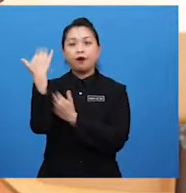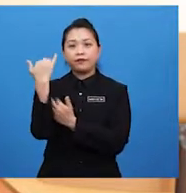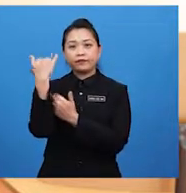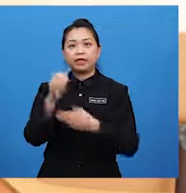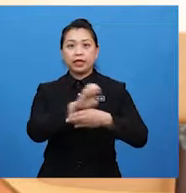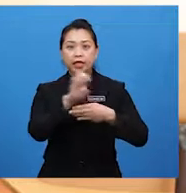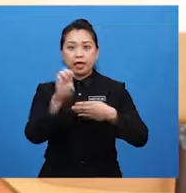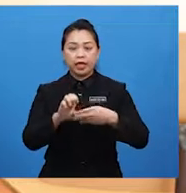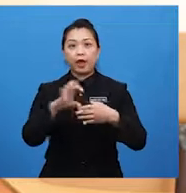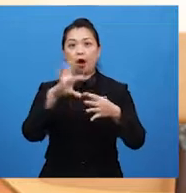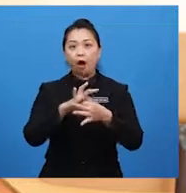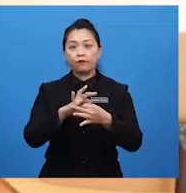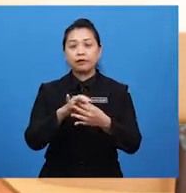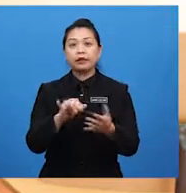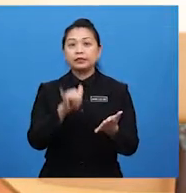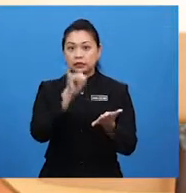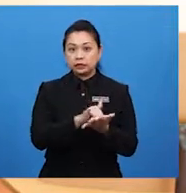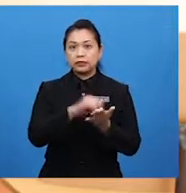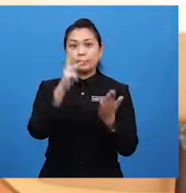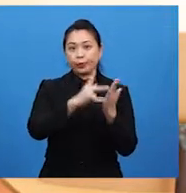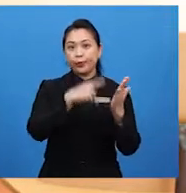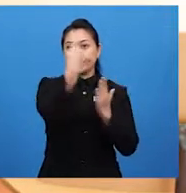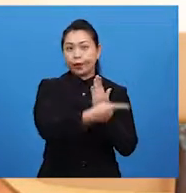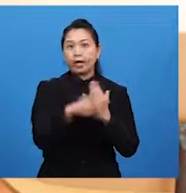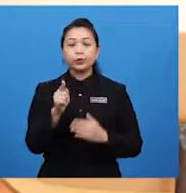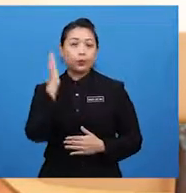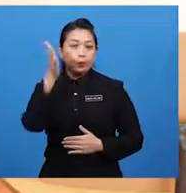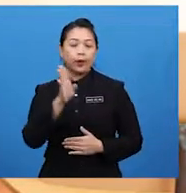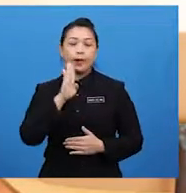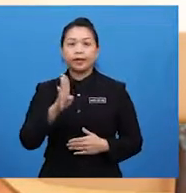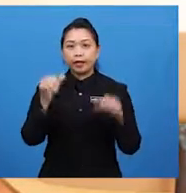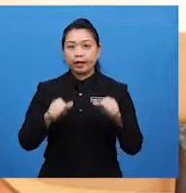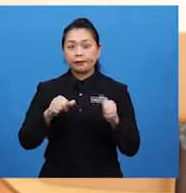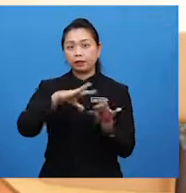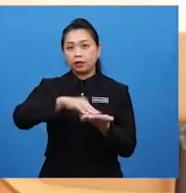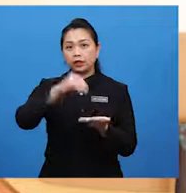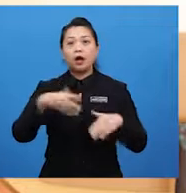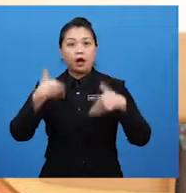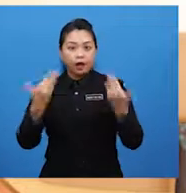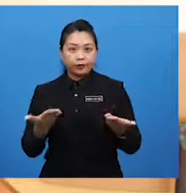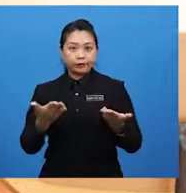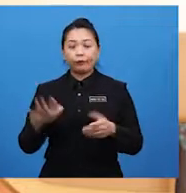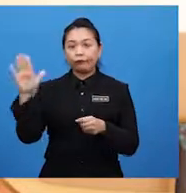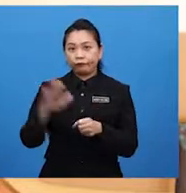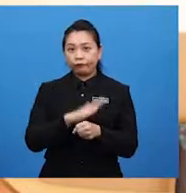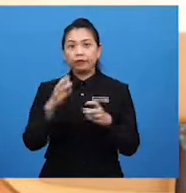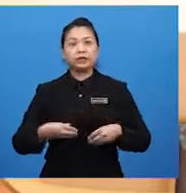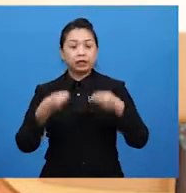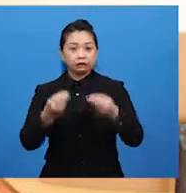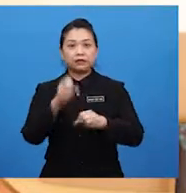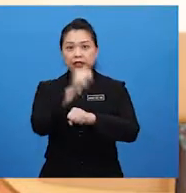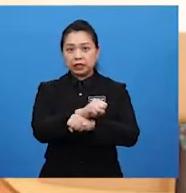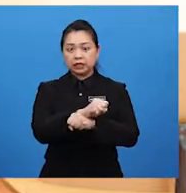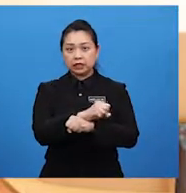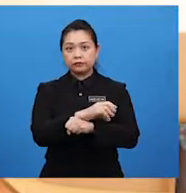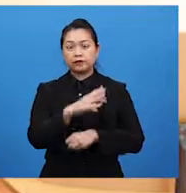end of this program, you will be able to learn how to fulfill a given task and